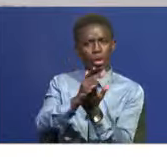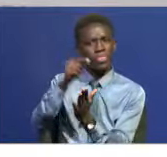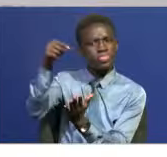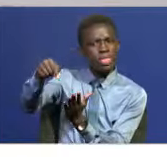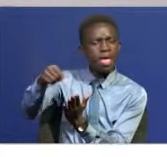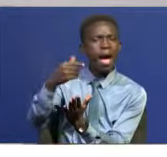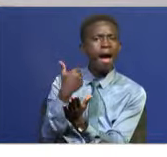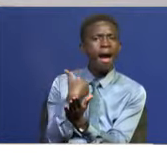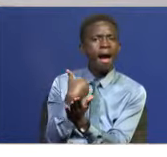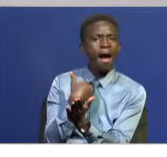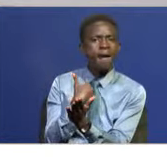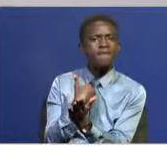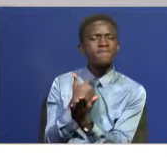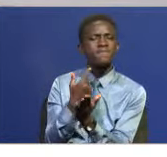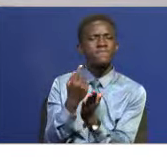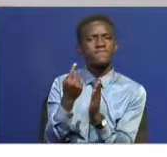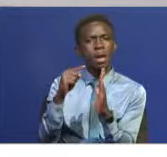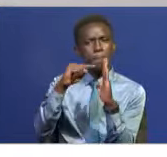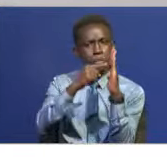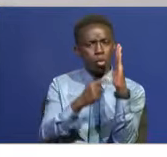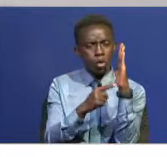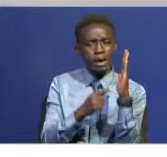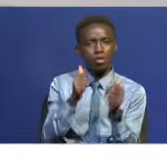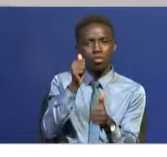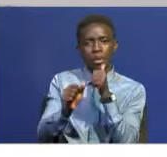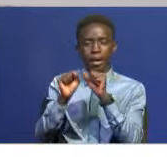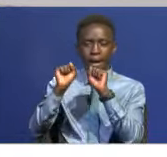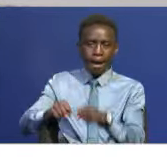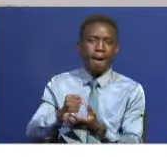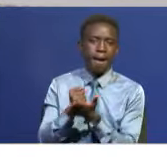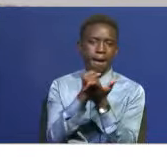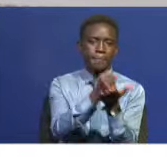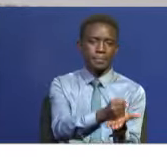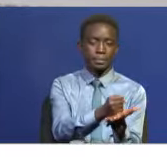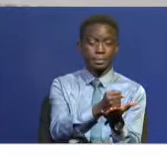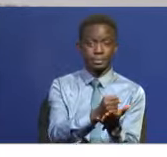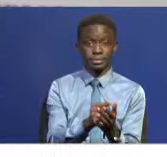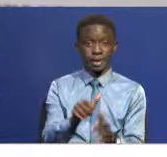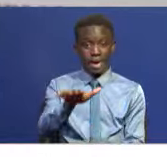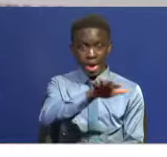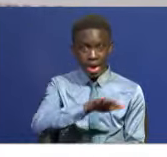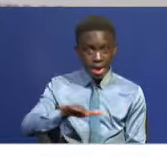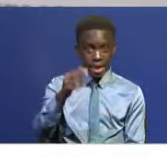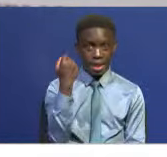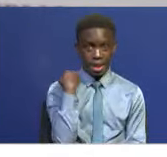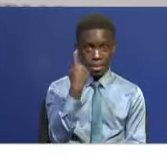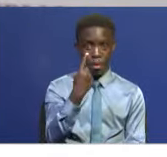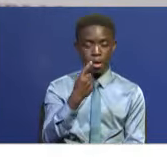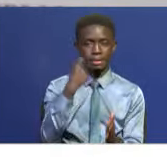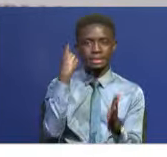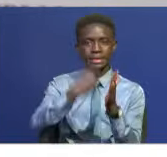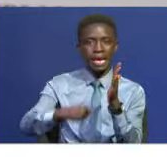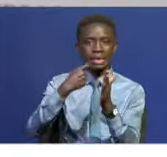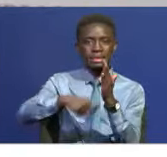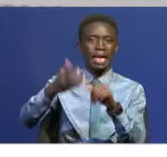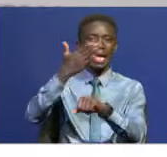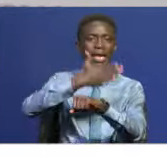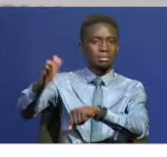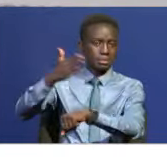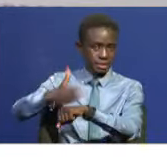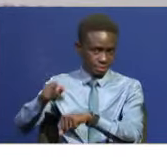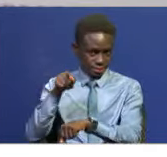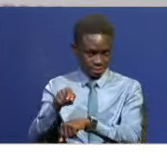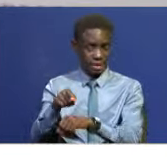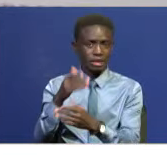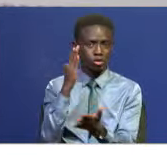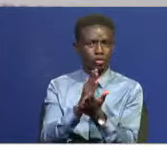area, and you mentioned it, Professor, is the issue of tax expenditure, which is leading to tax